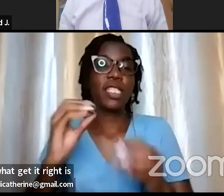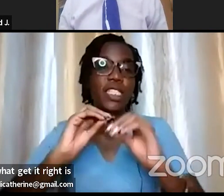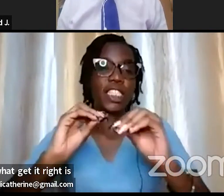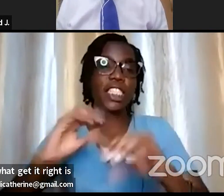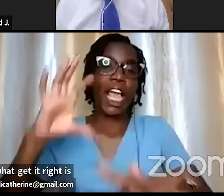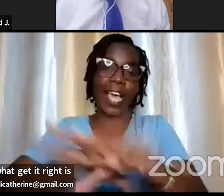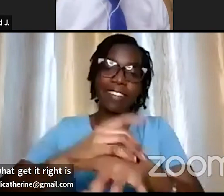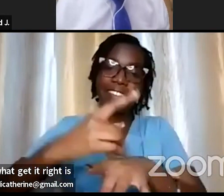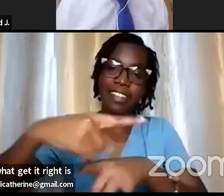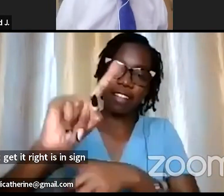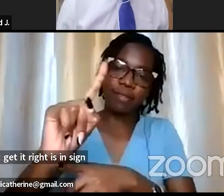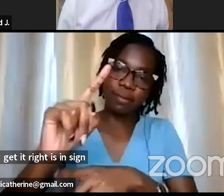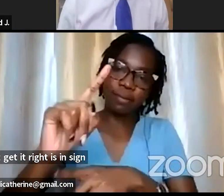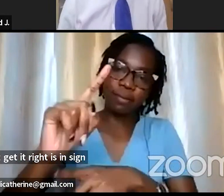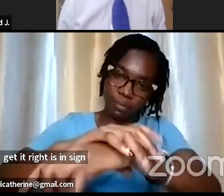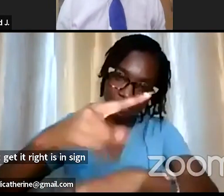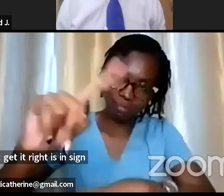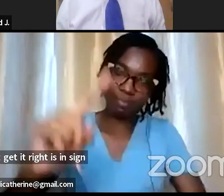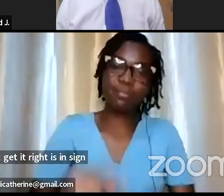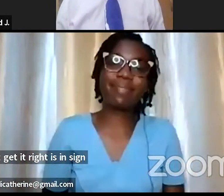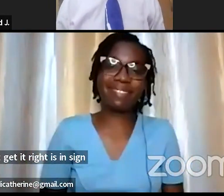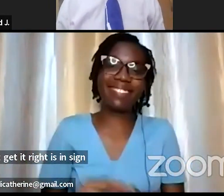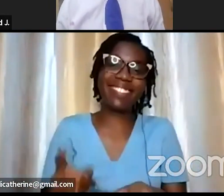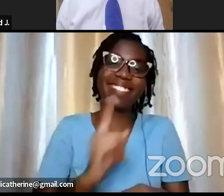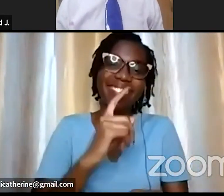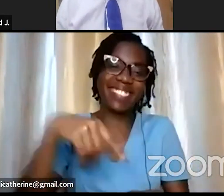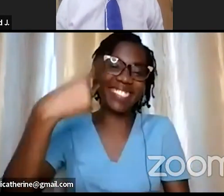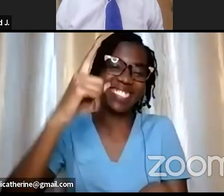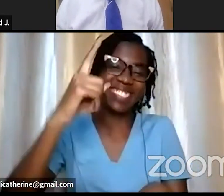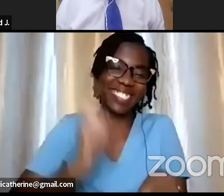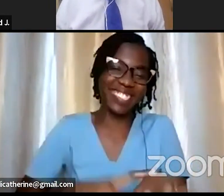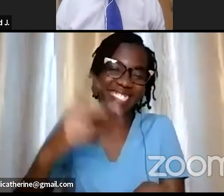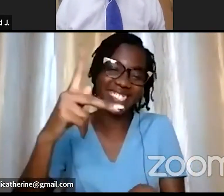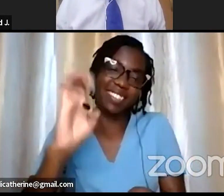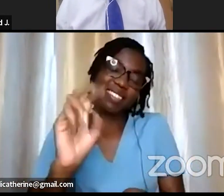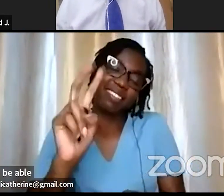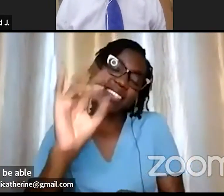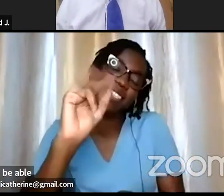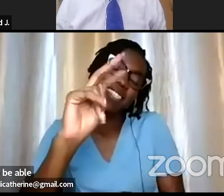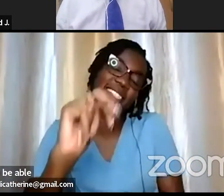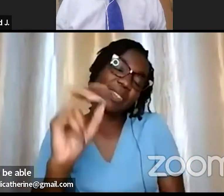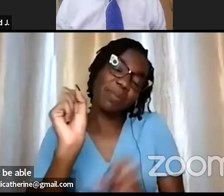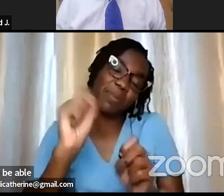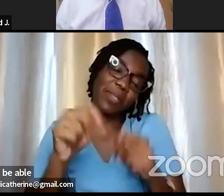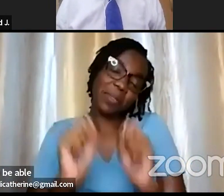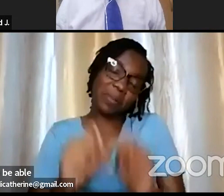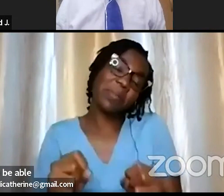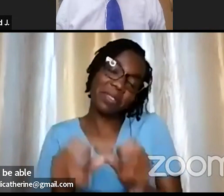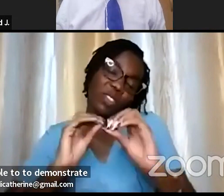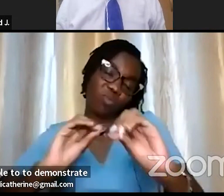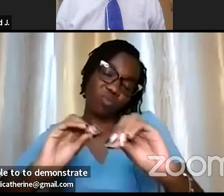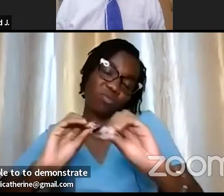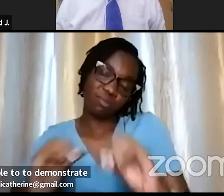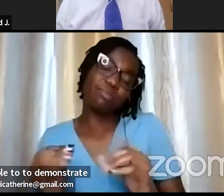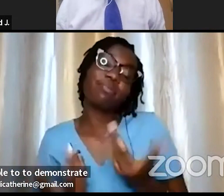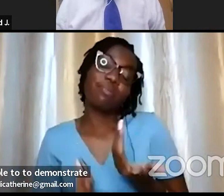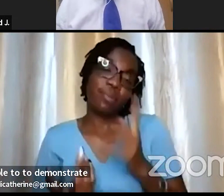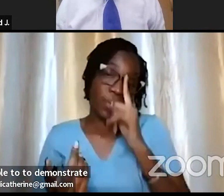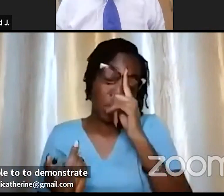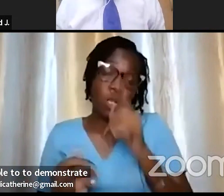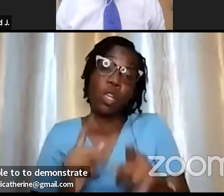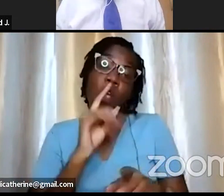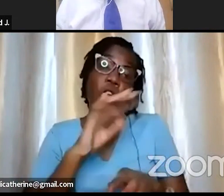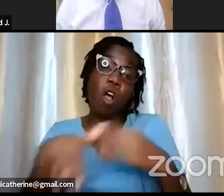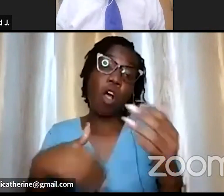language, so that next time Kevin can be able to to demonstrate. Or is it Anne, or is it Kevin? I mean, the whole team at Atara